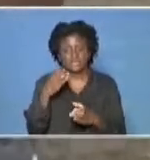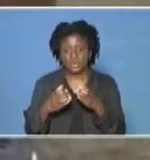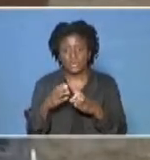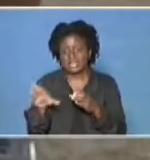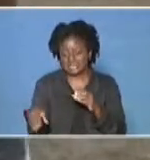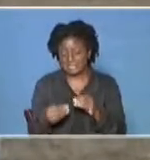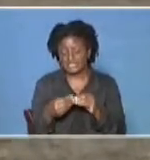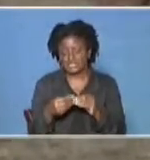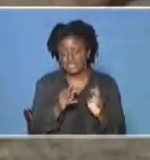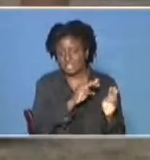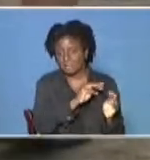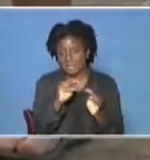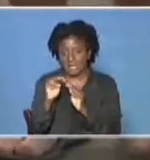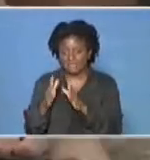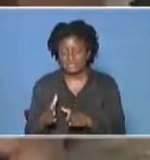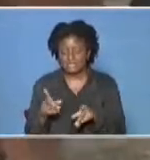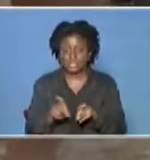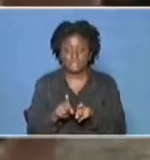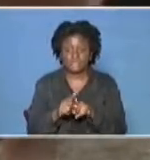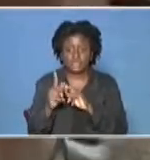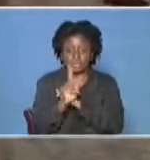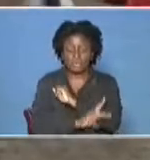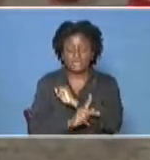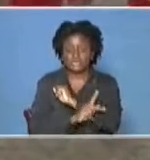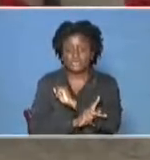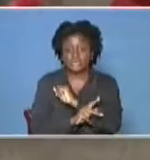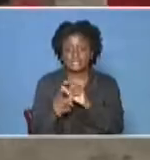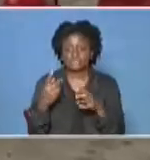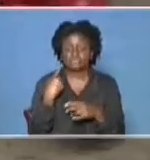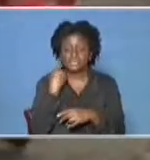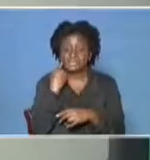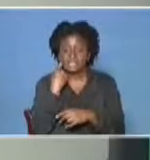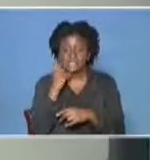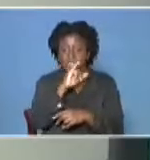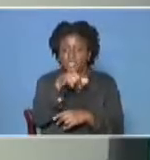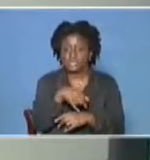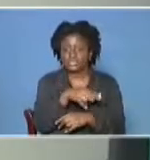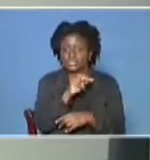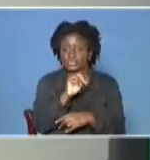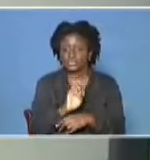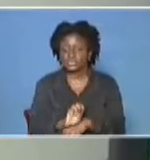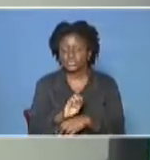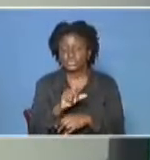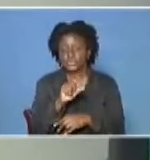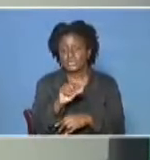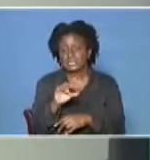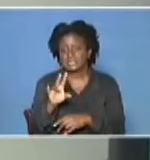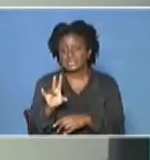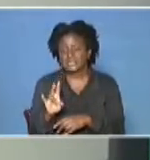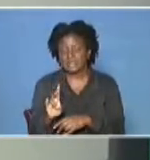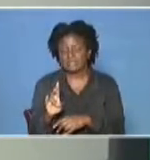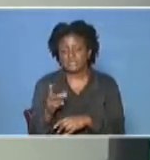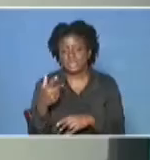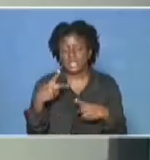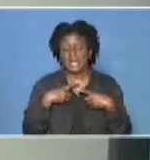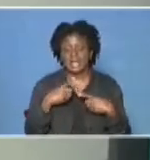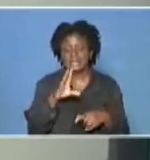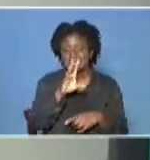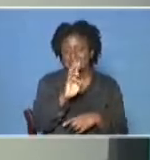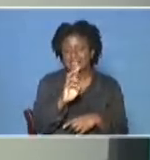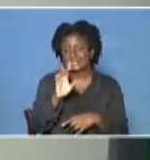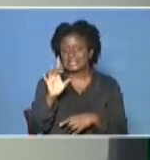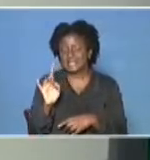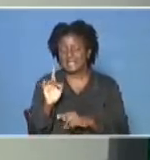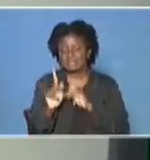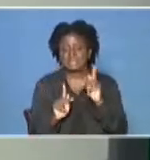Additional migrants also prosecuted as recent as June 27th. We had 16 persons before the courts for